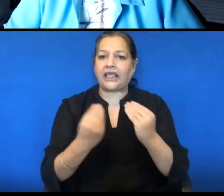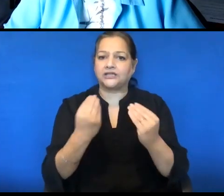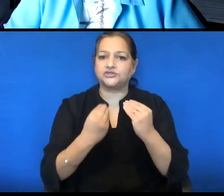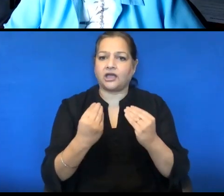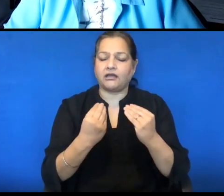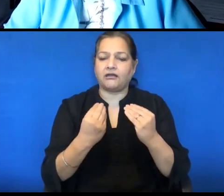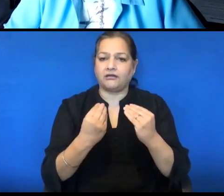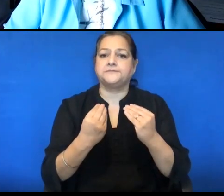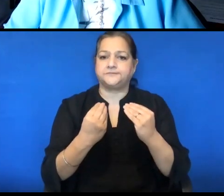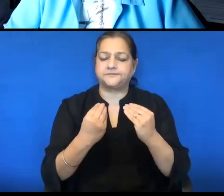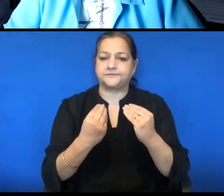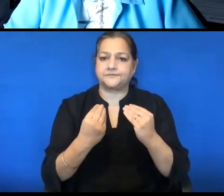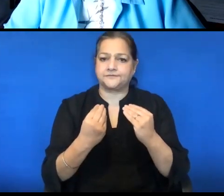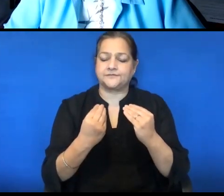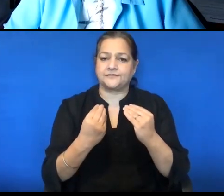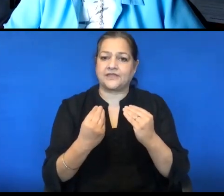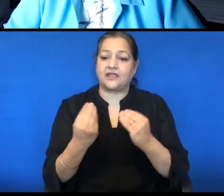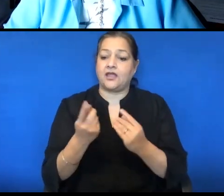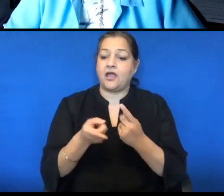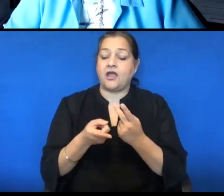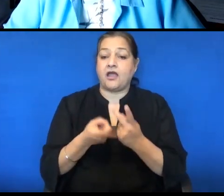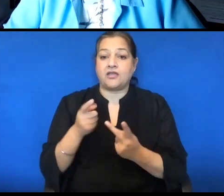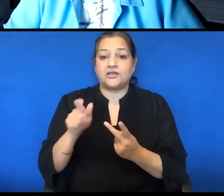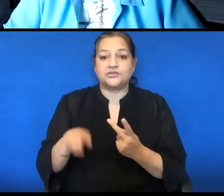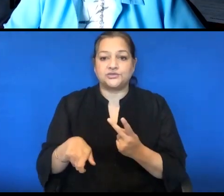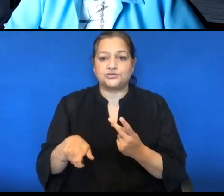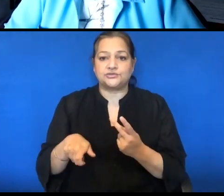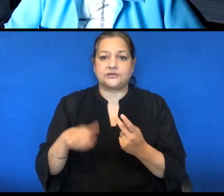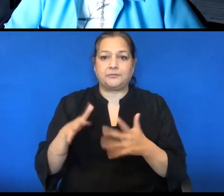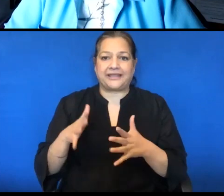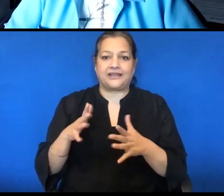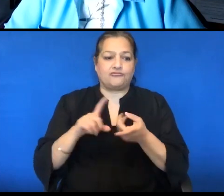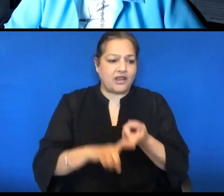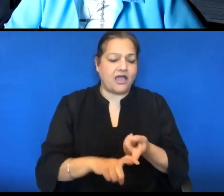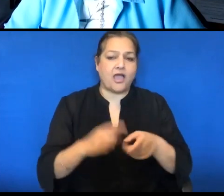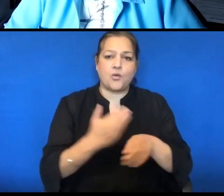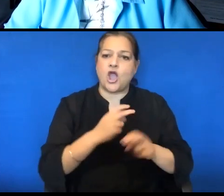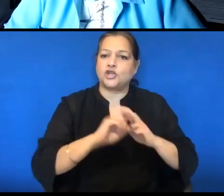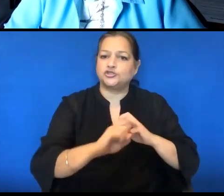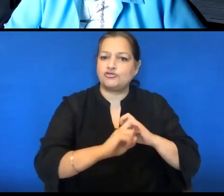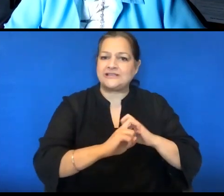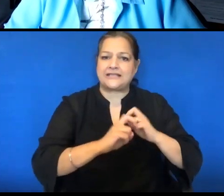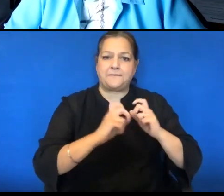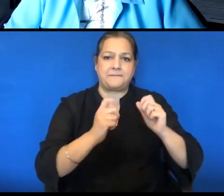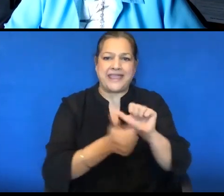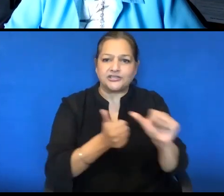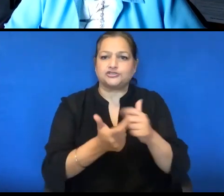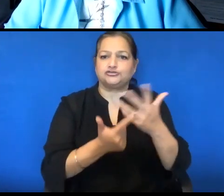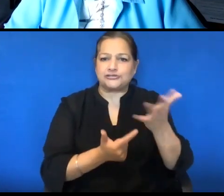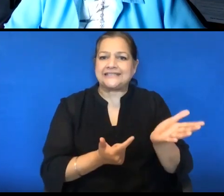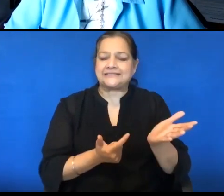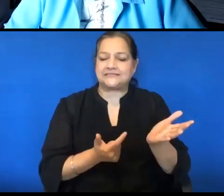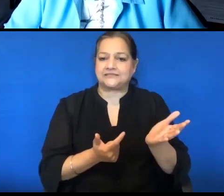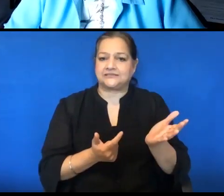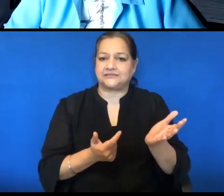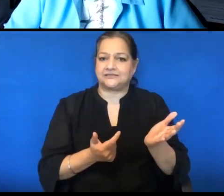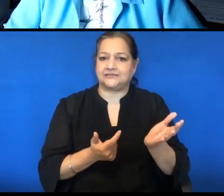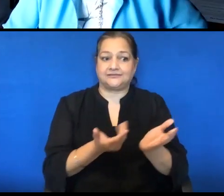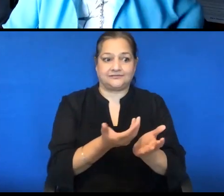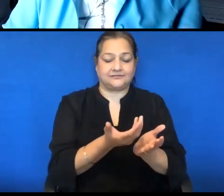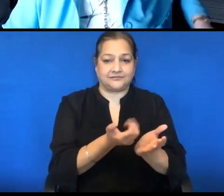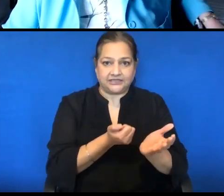who relied on, you know, working in tourism industry, working in industries that right now they can't access to